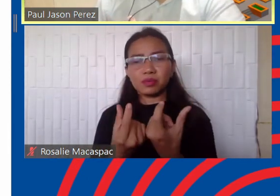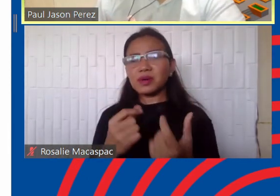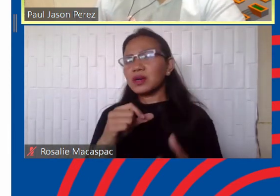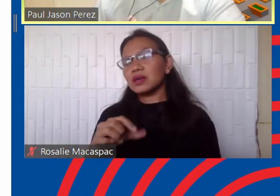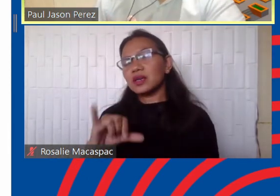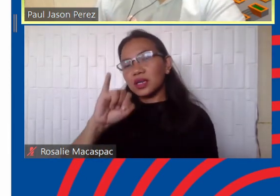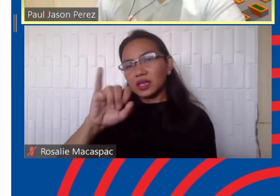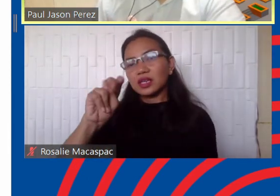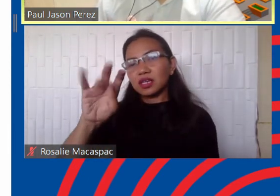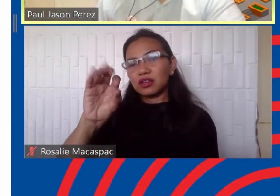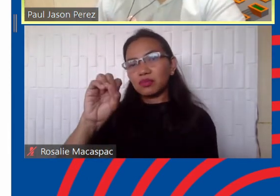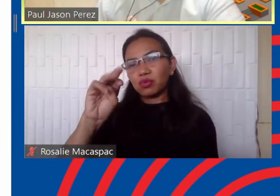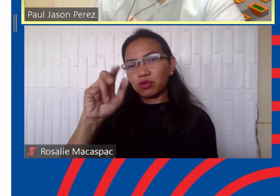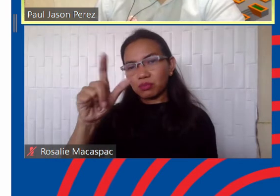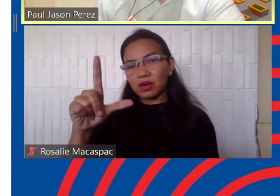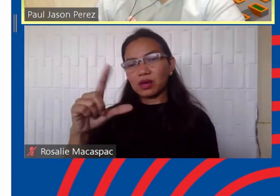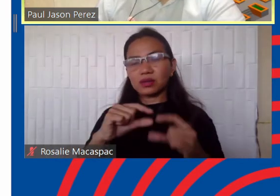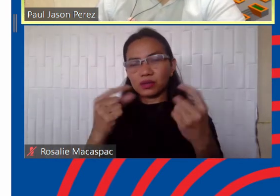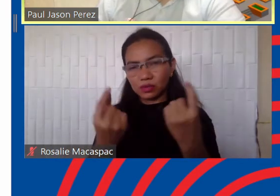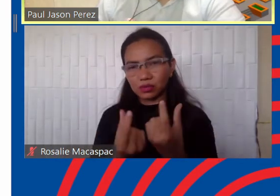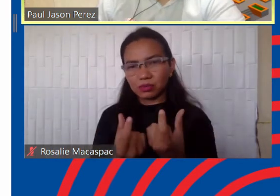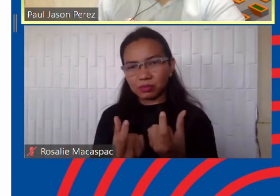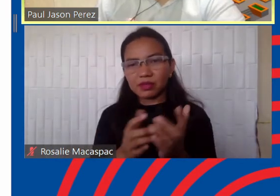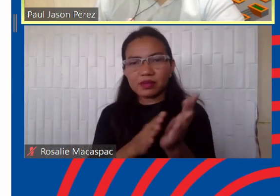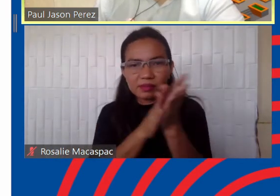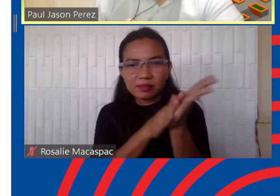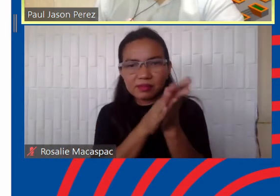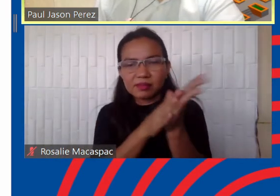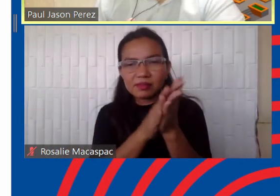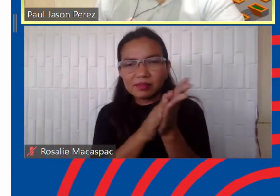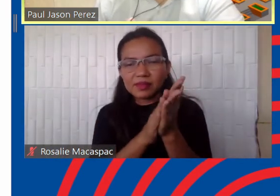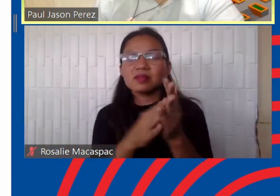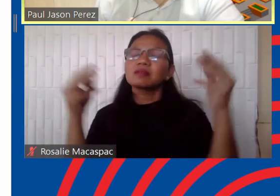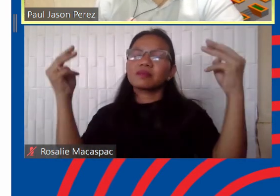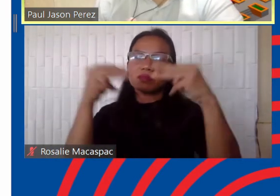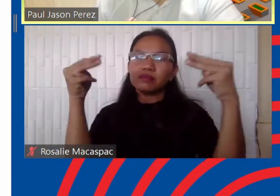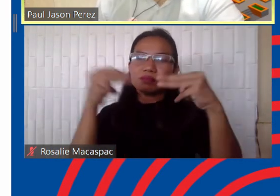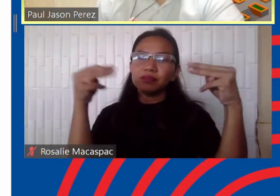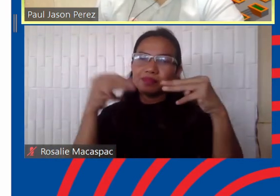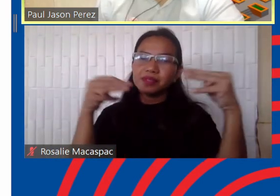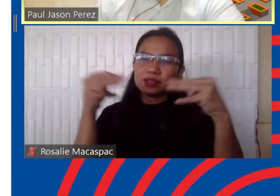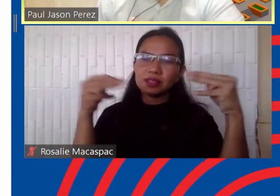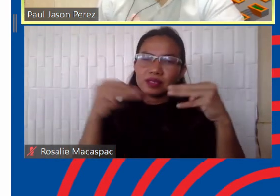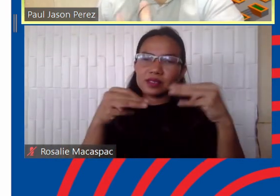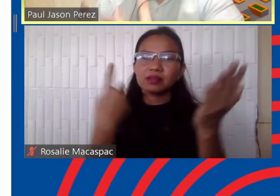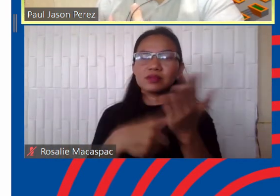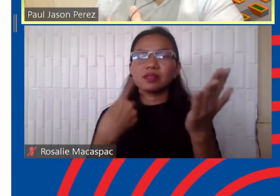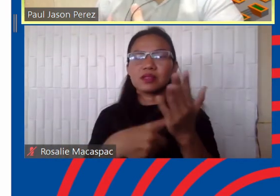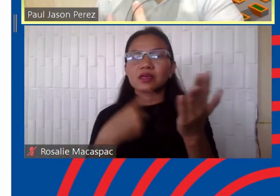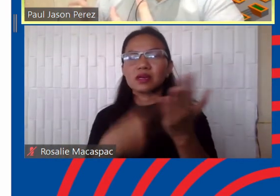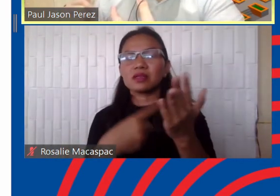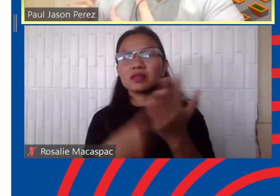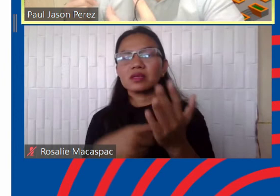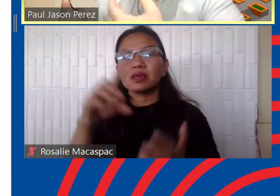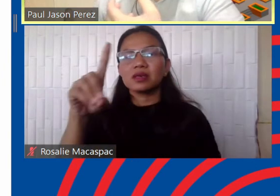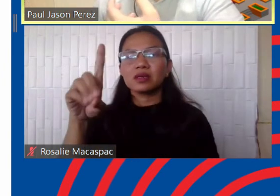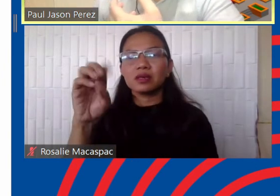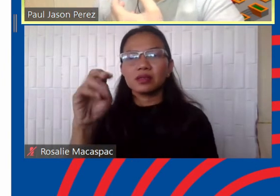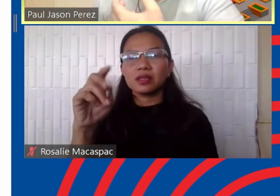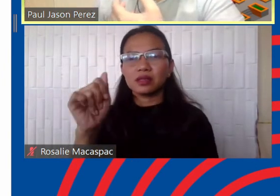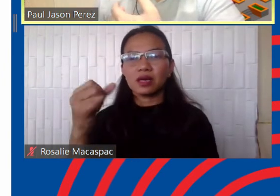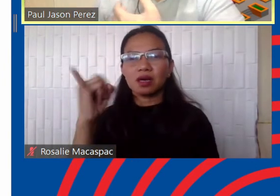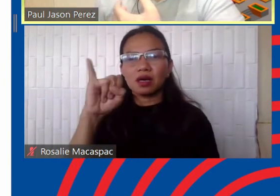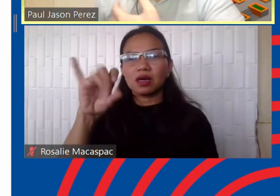are trying to meet at least once a month to discuss some data issues. Like, for example, do you